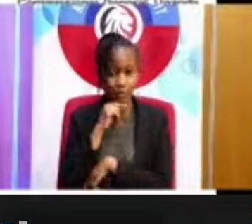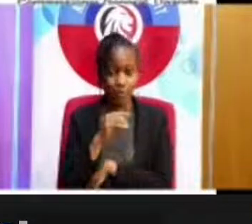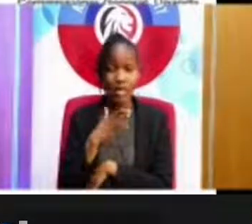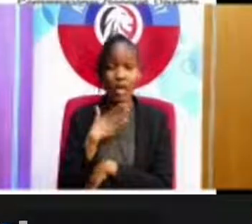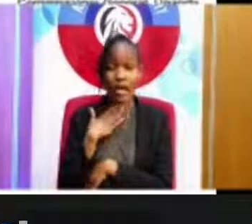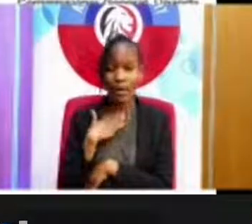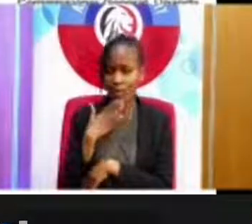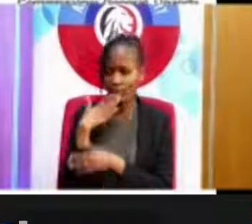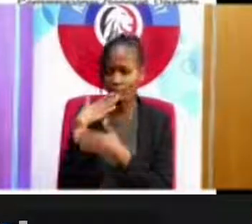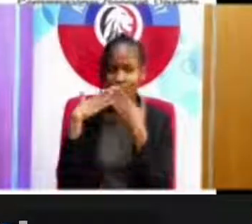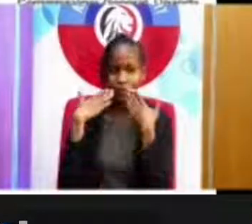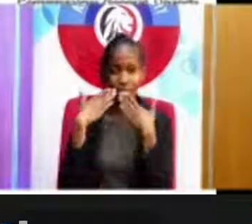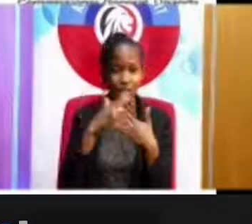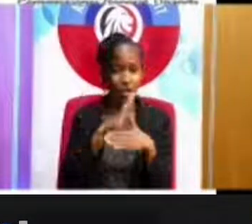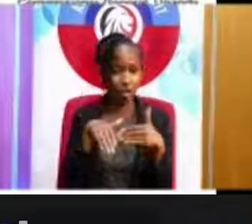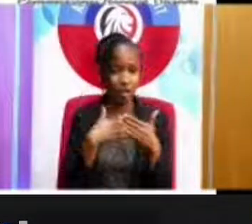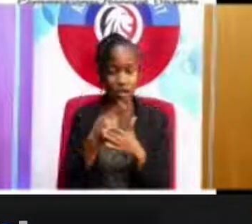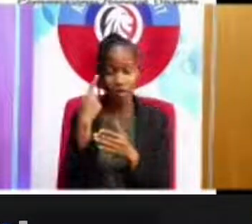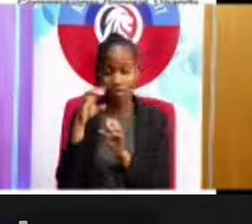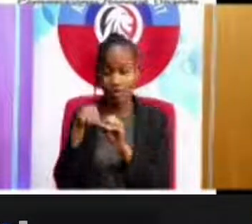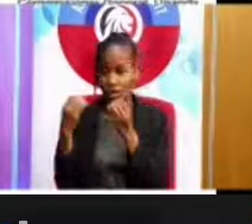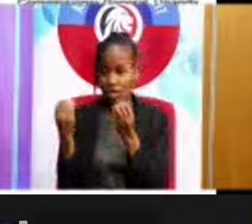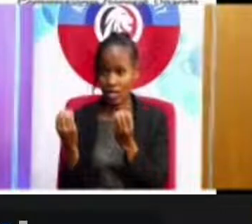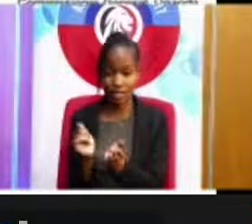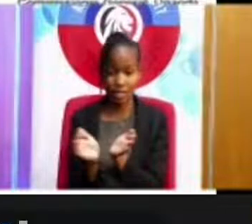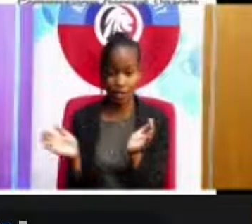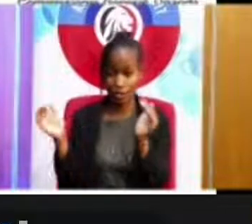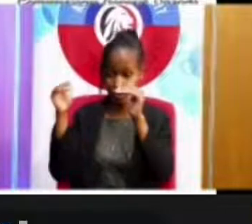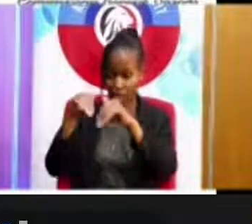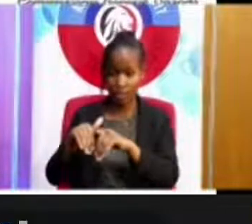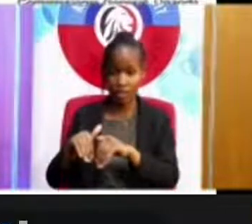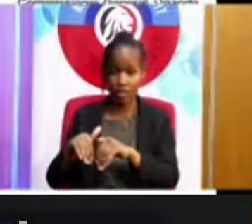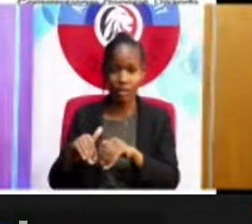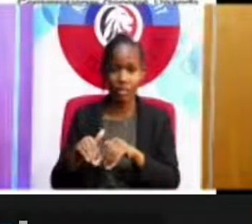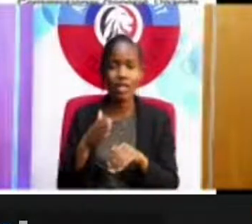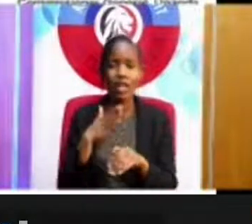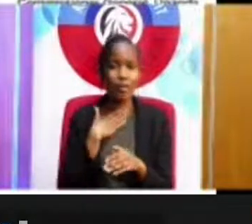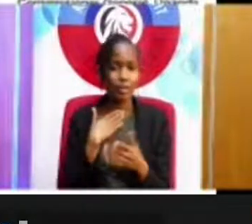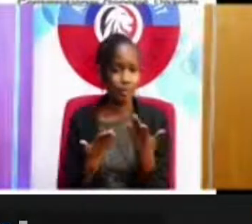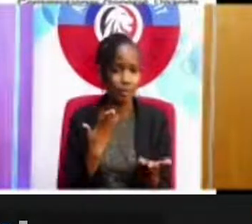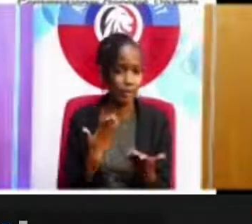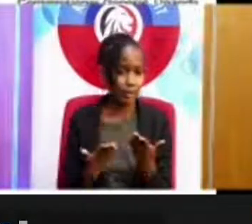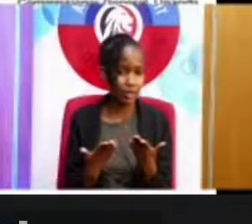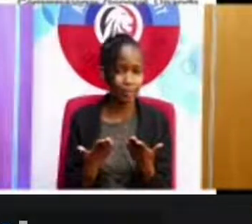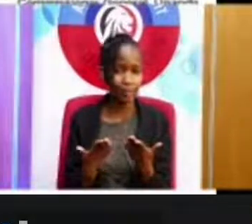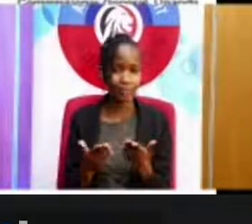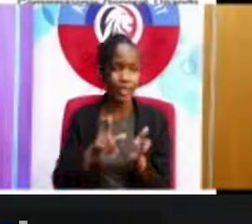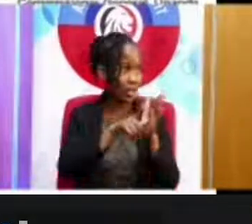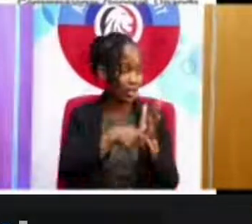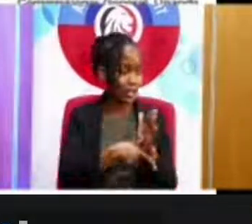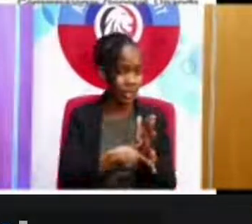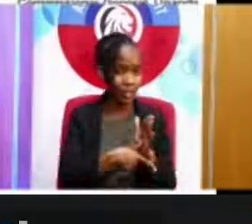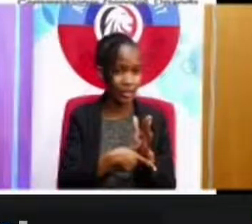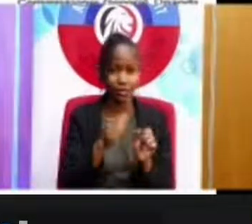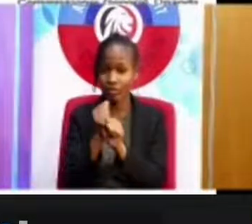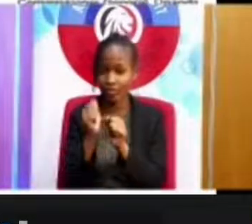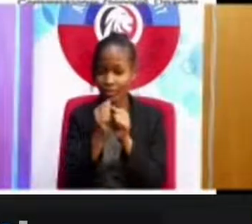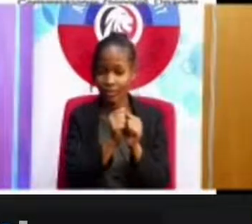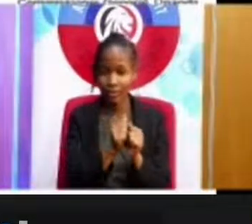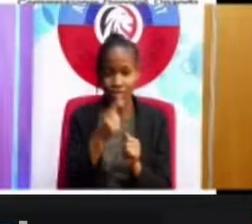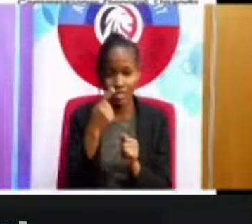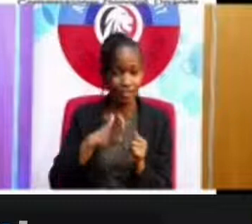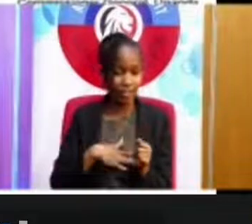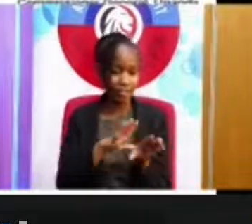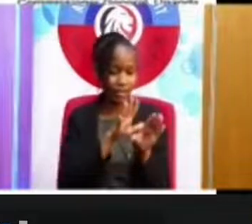so much for organizing this conference. I look forward to greater collaboration of our revenue agencies